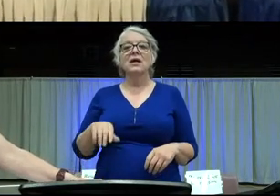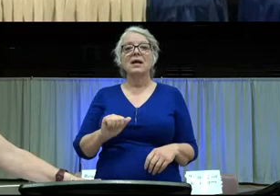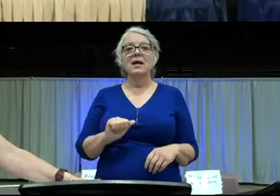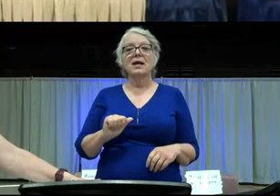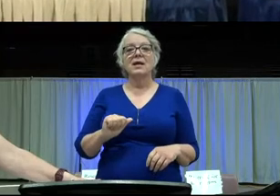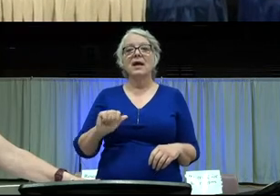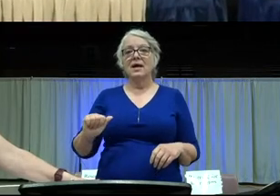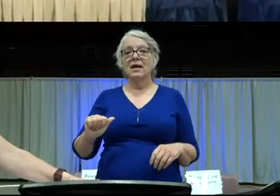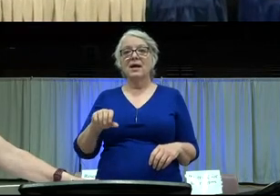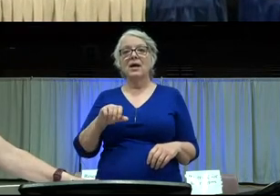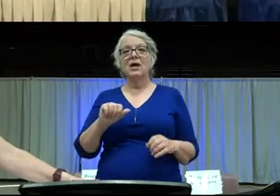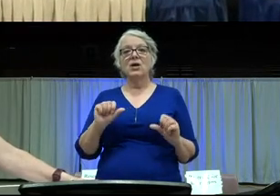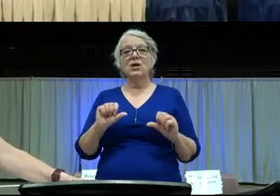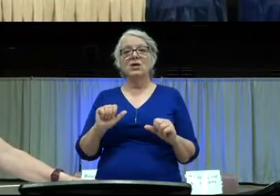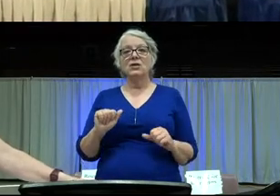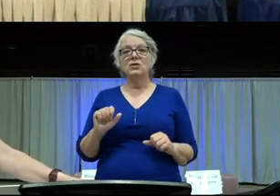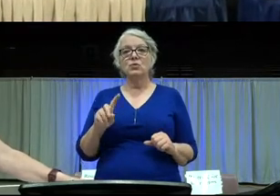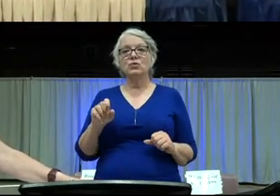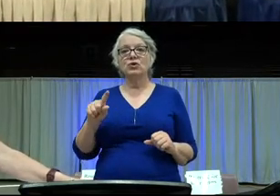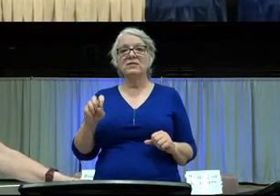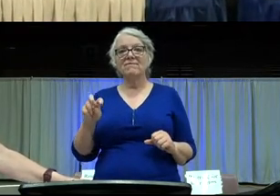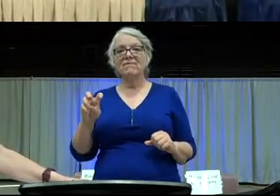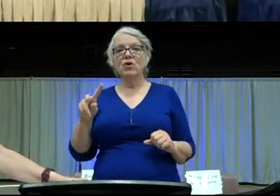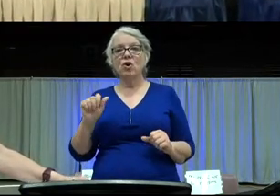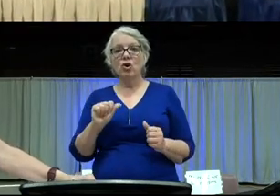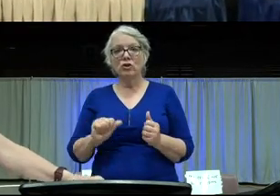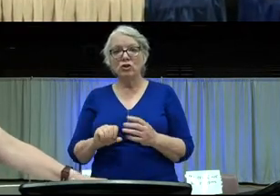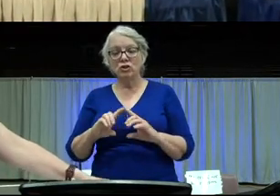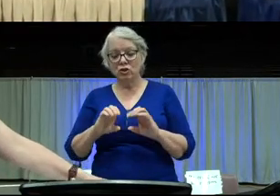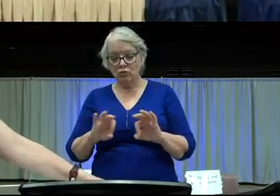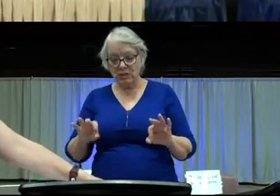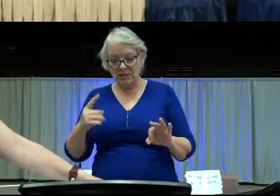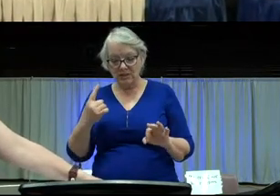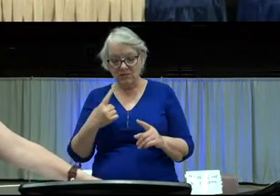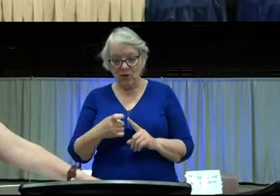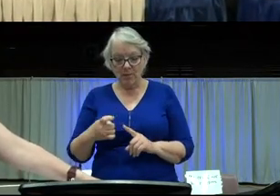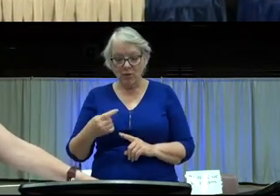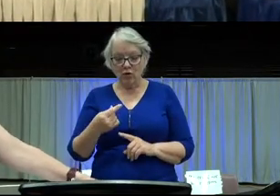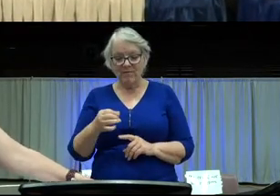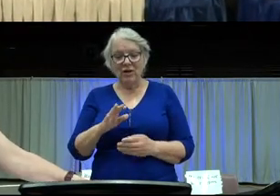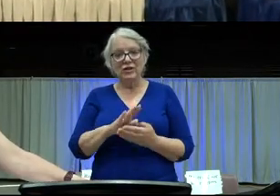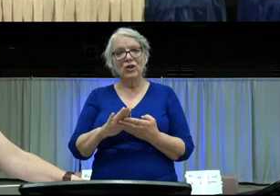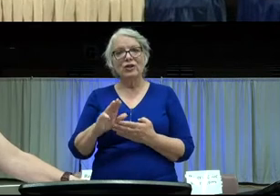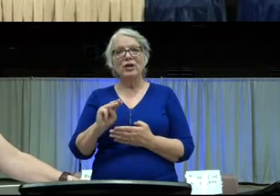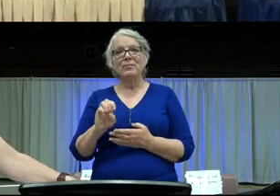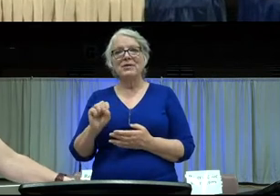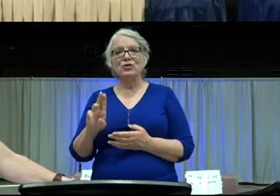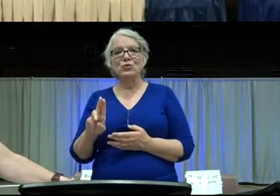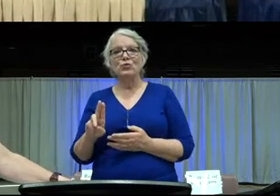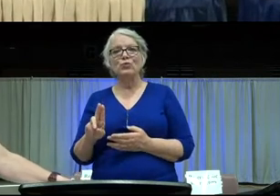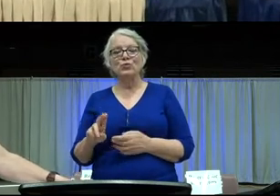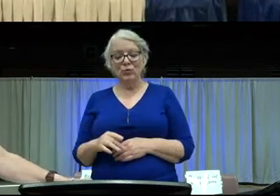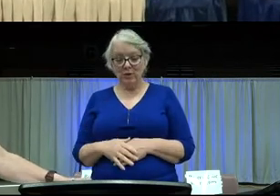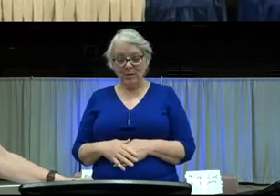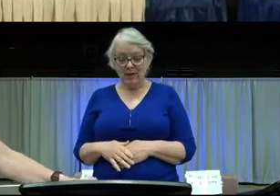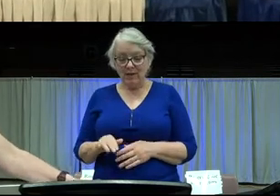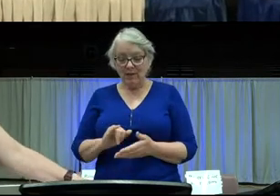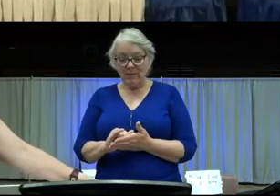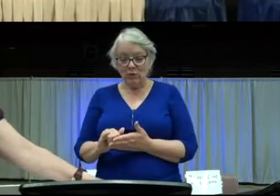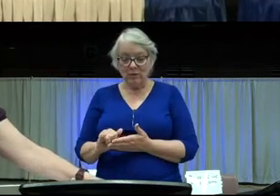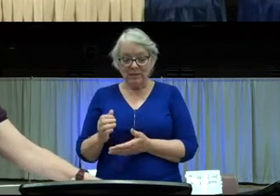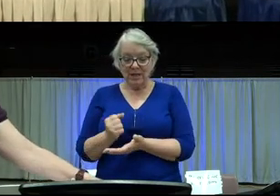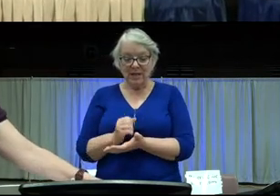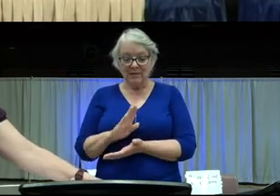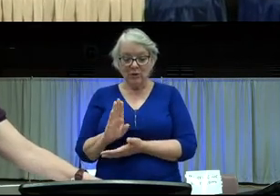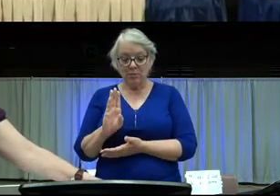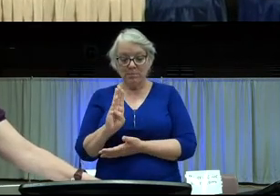Arts degrees from the Great Falls College, Montana State University, and candidates receiving their baccalaureate